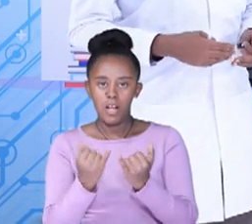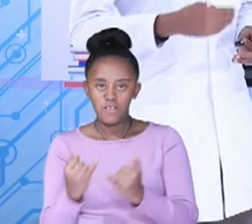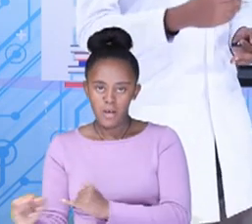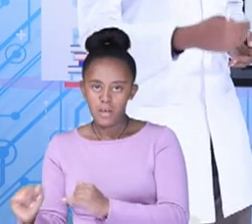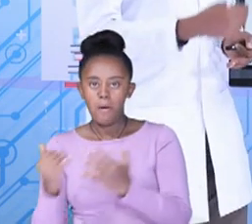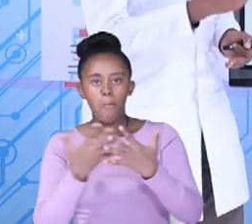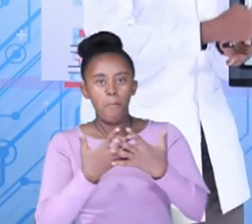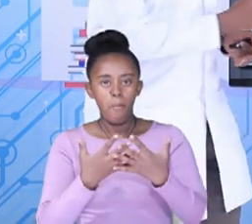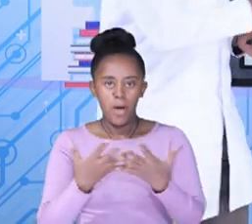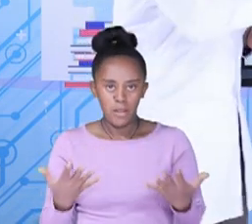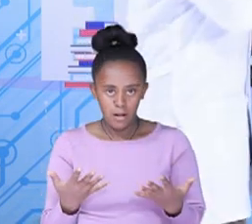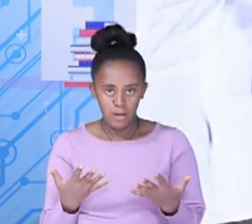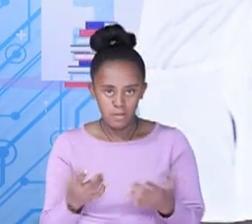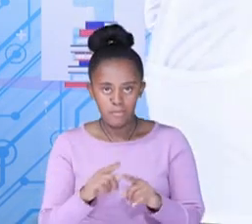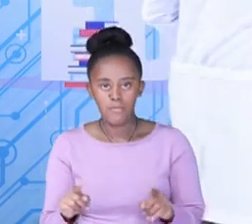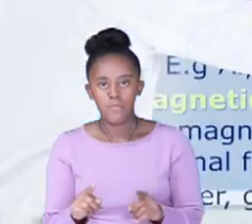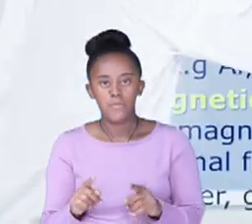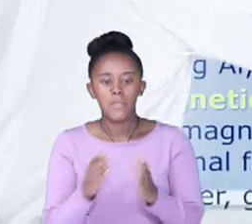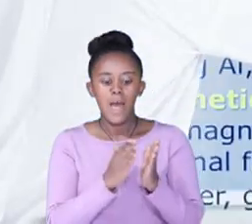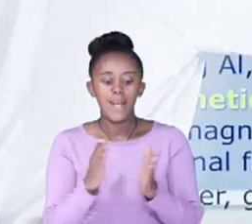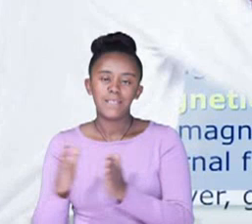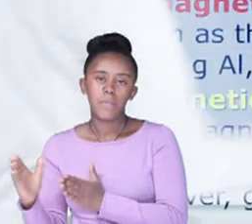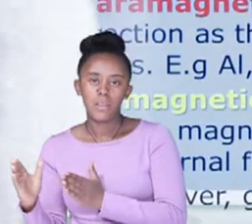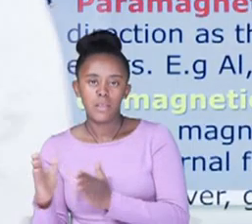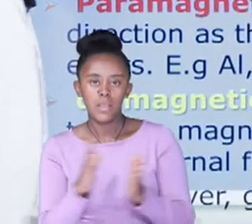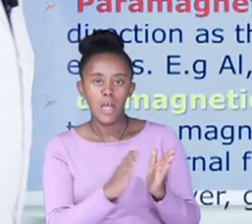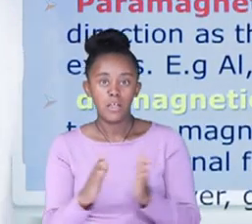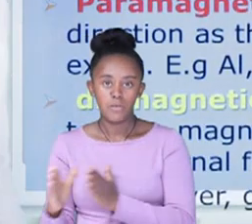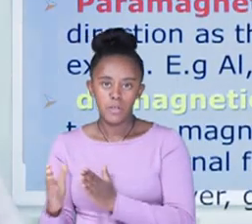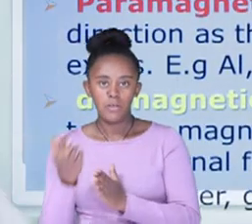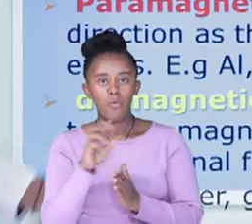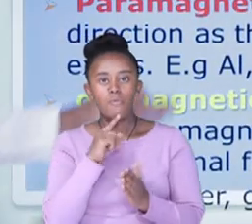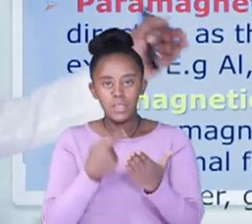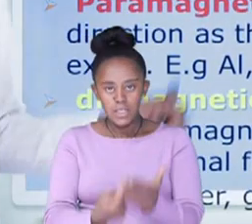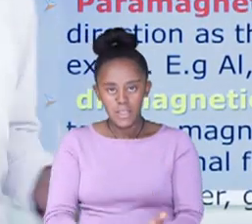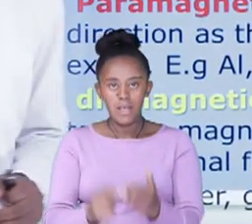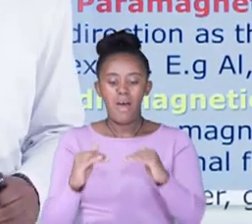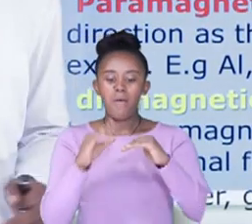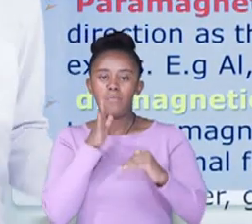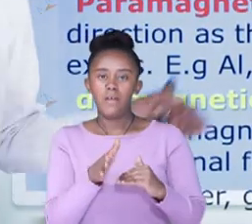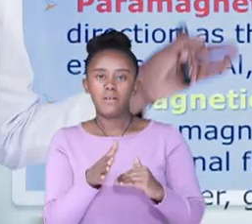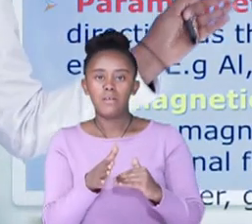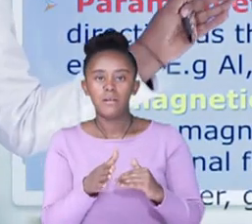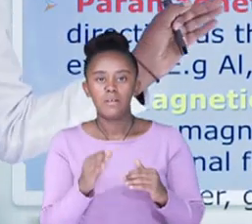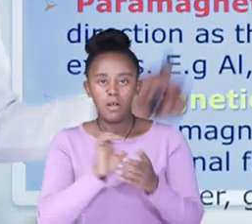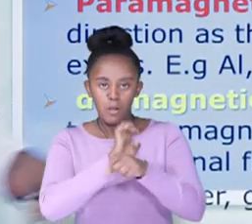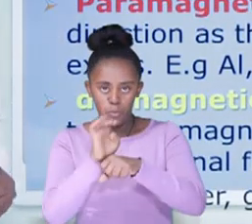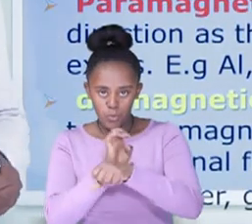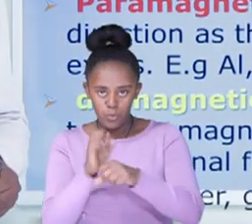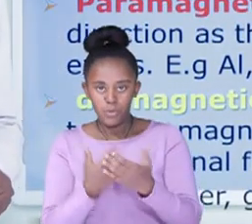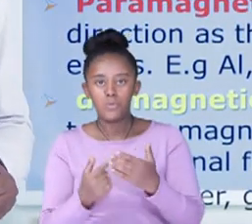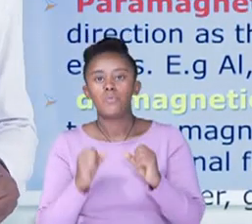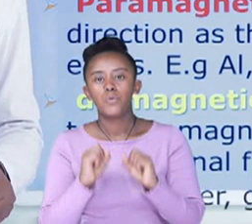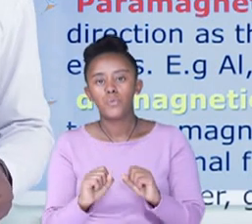materials. In this case, we are trying to see about the arrangements of these unpaired electrons. Therefore, it's possible to classify